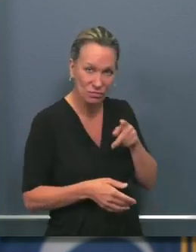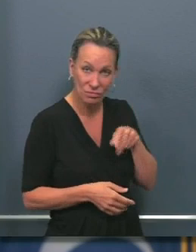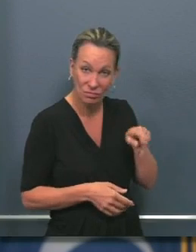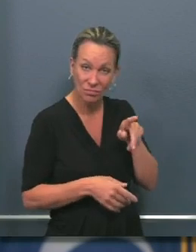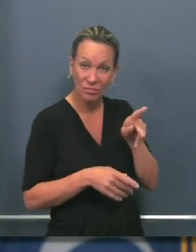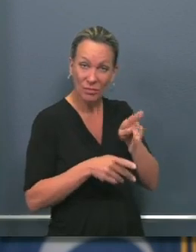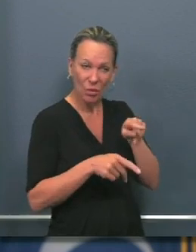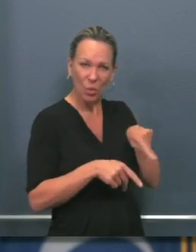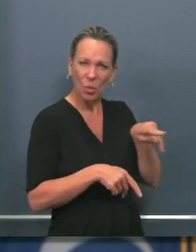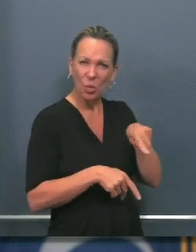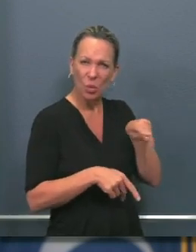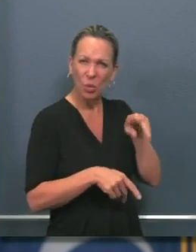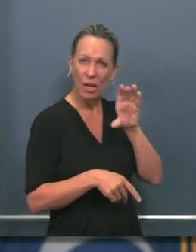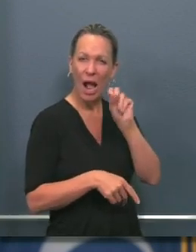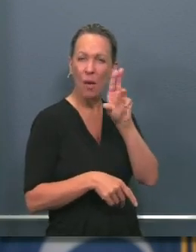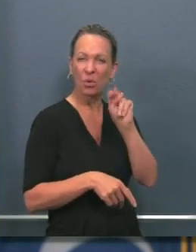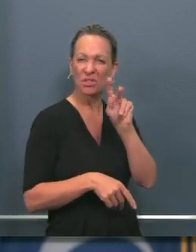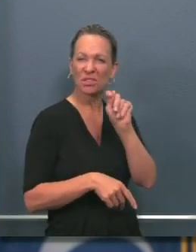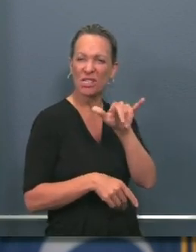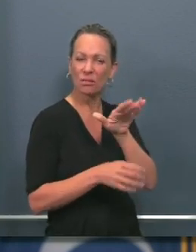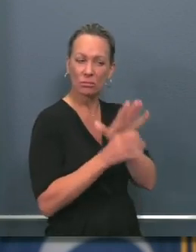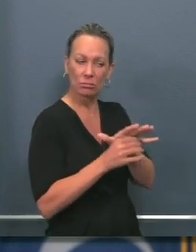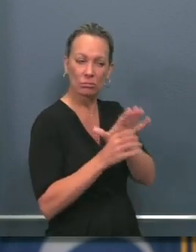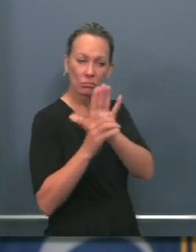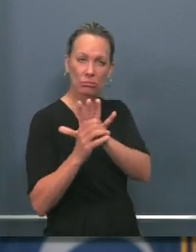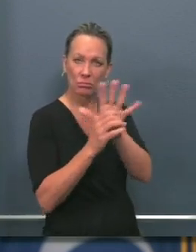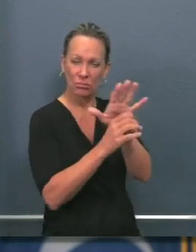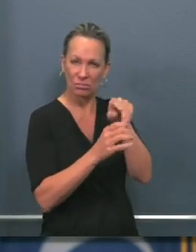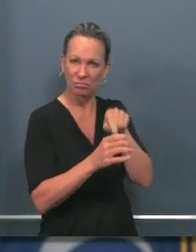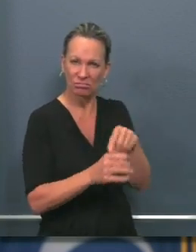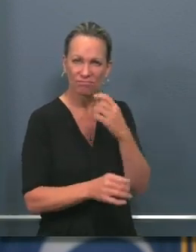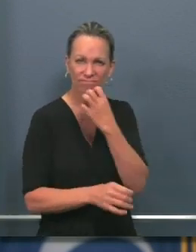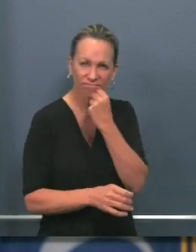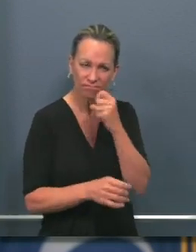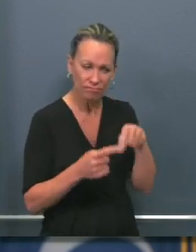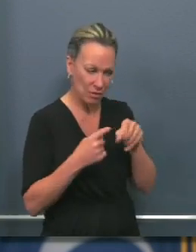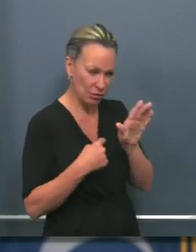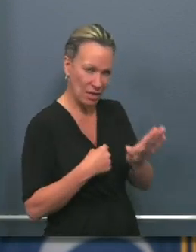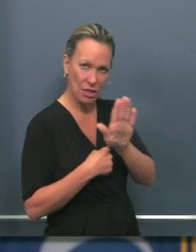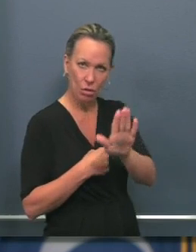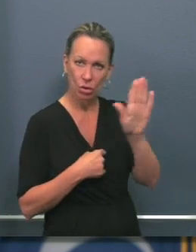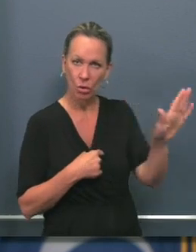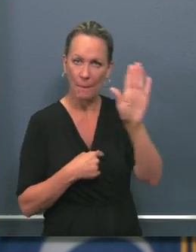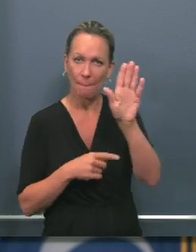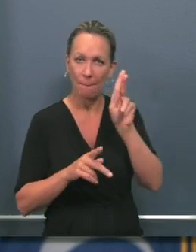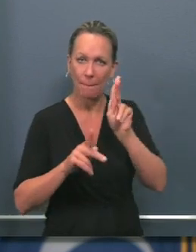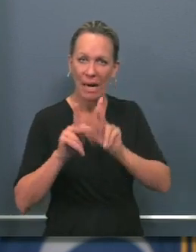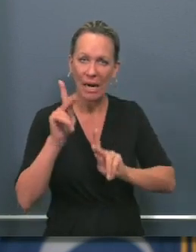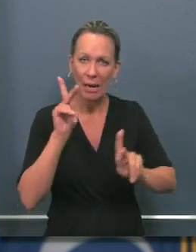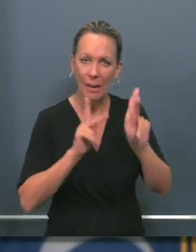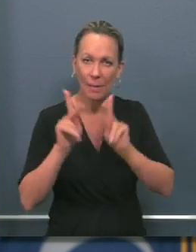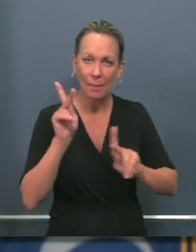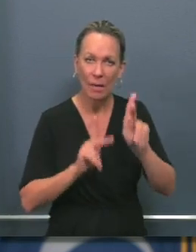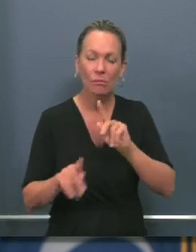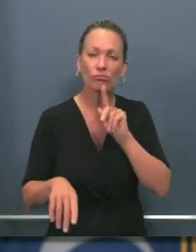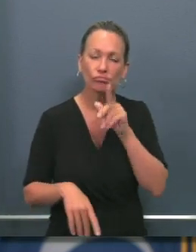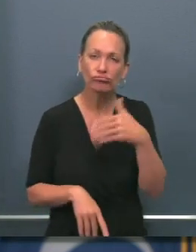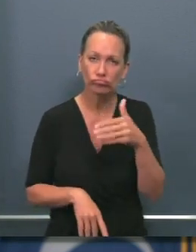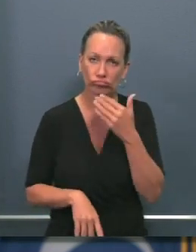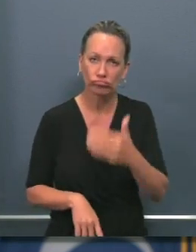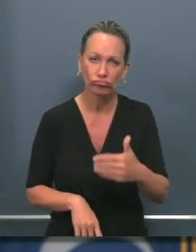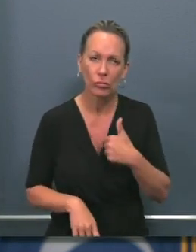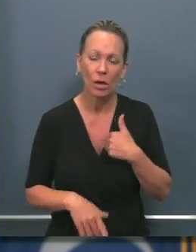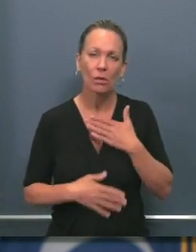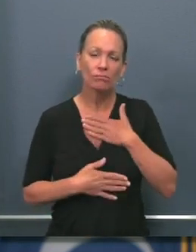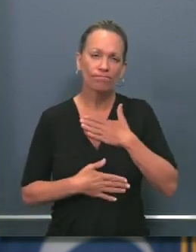it's, again, an exception. And I imagine exceptions often become the highlight. But I really want to make this point. That's